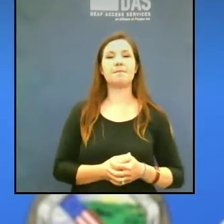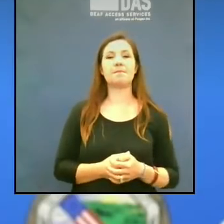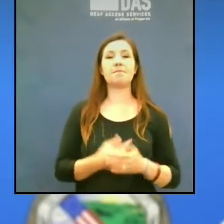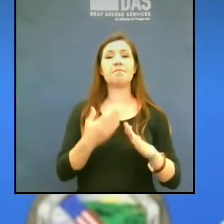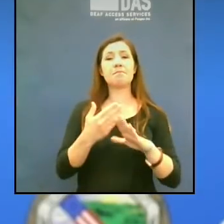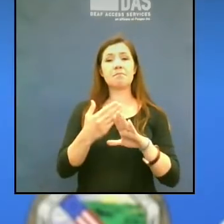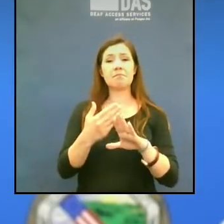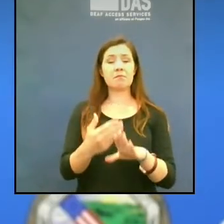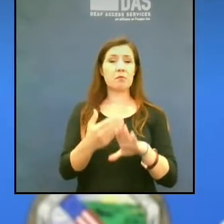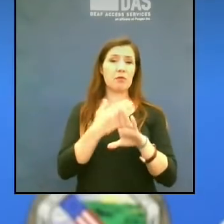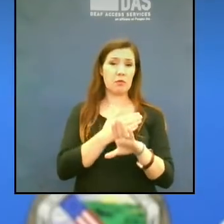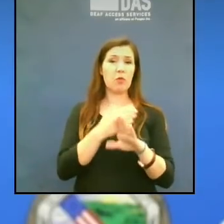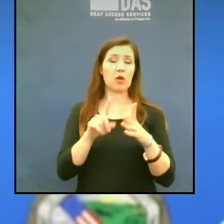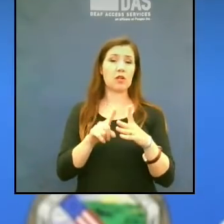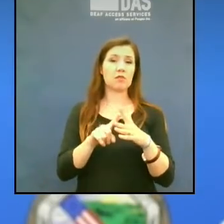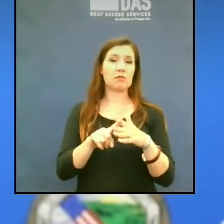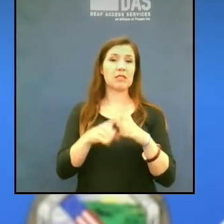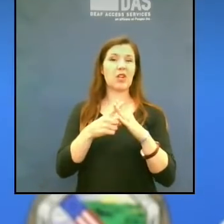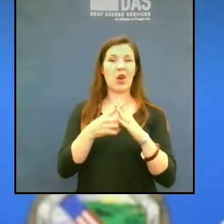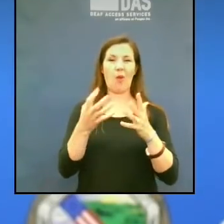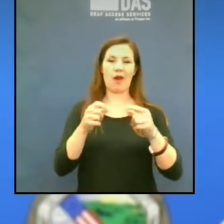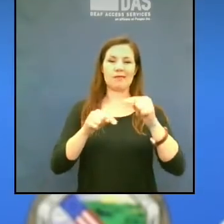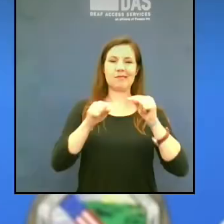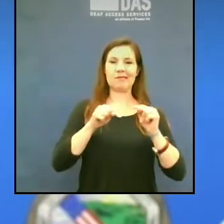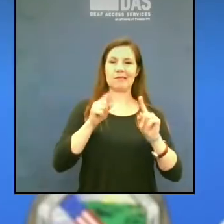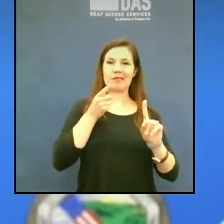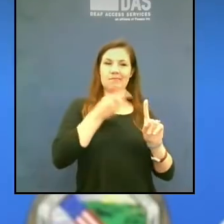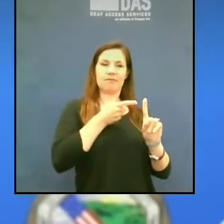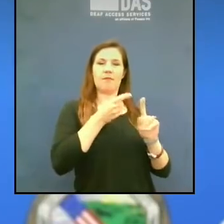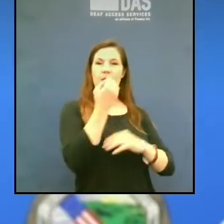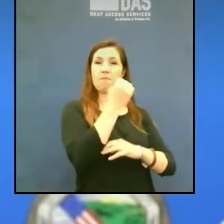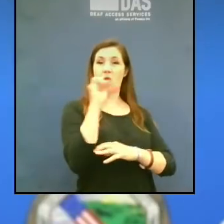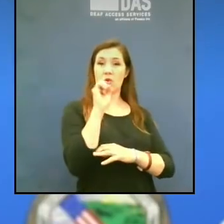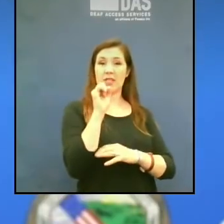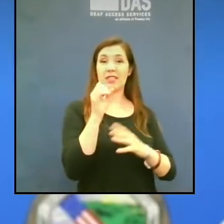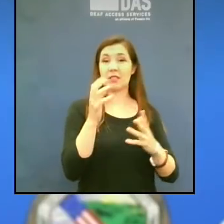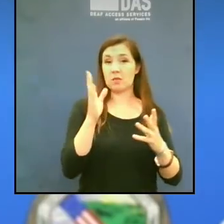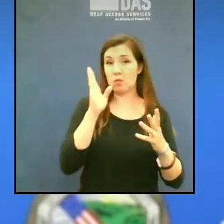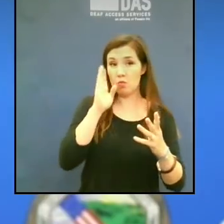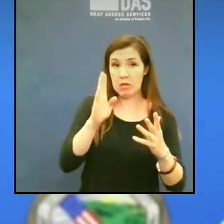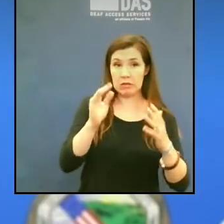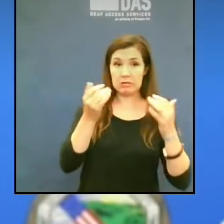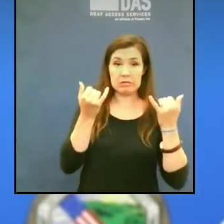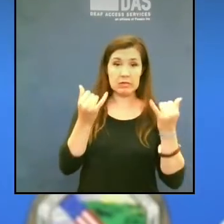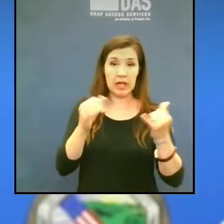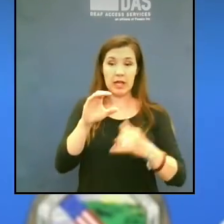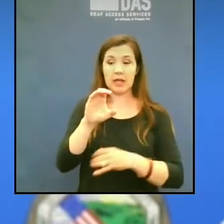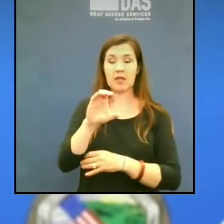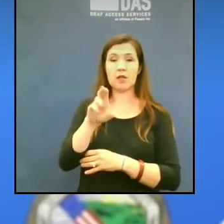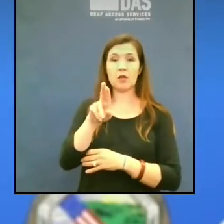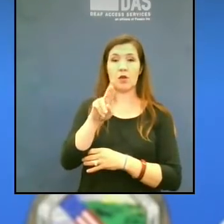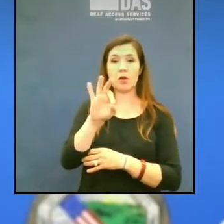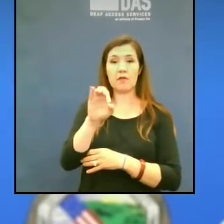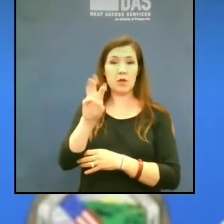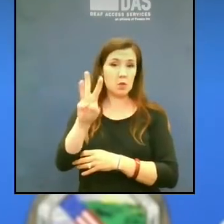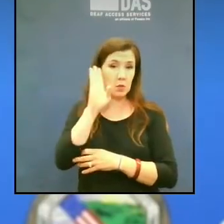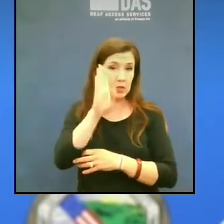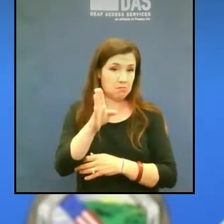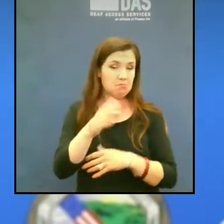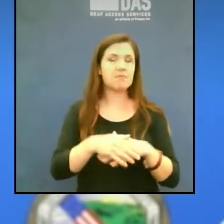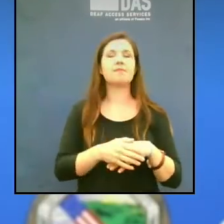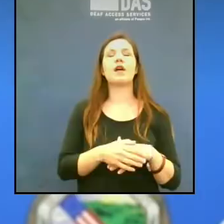COVID-19, I wanted to talk about the issues with regards to the protests and whether there was going to be a curfew in Erie County for tonight. I've had multiple discussions